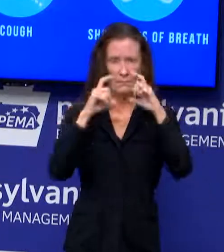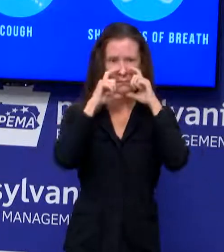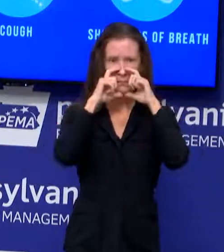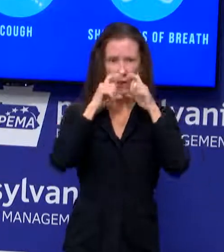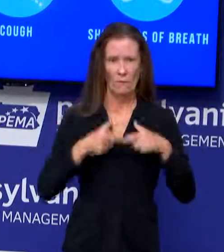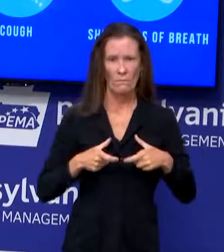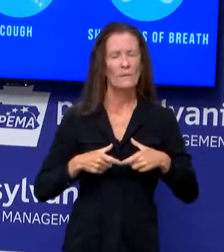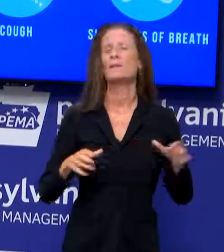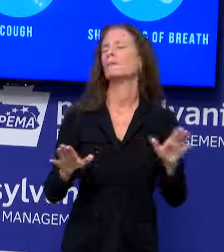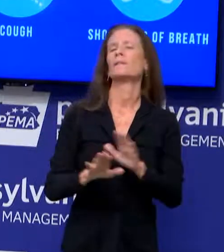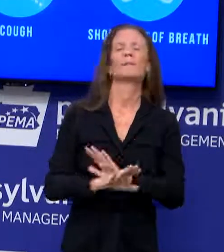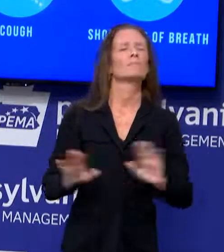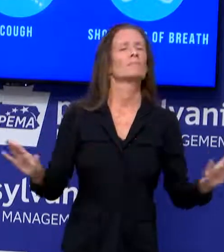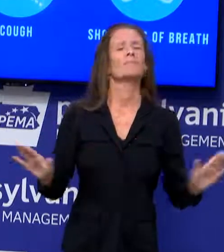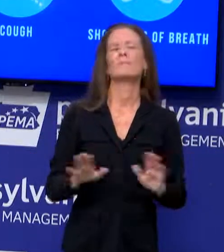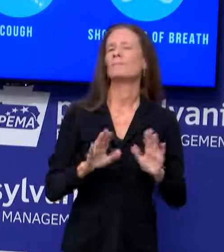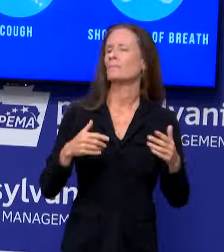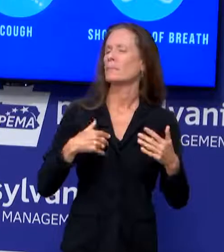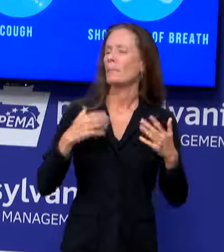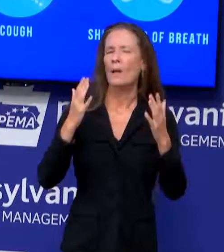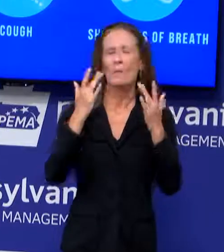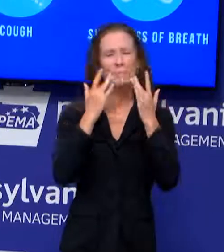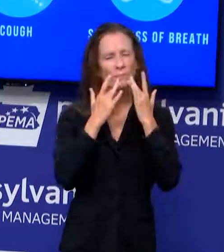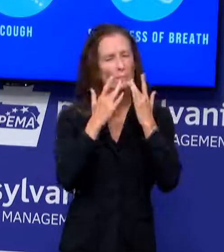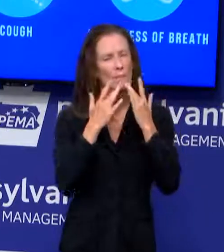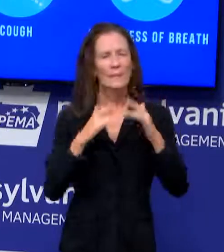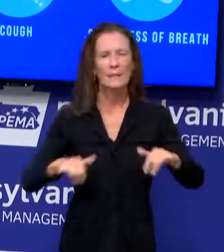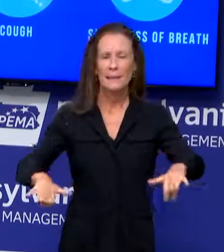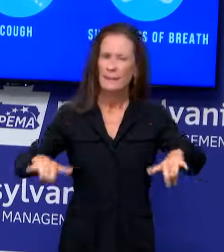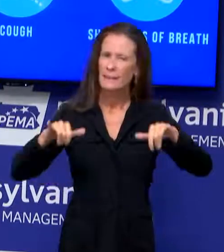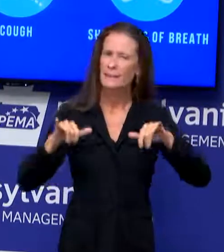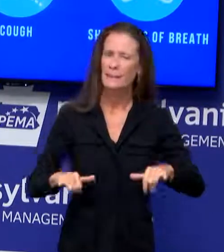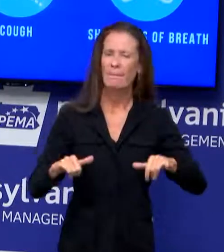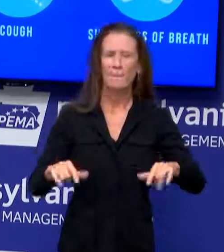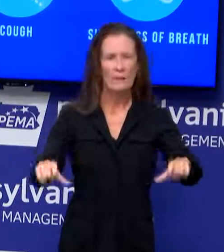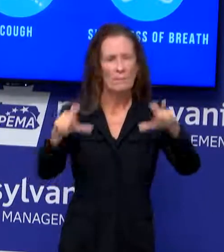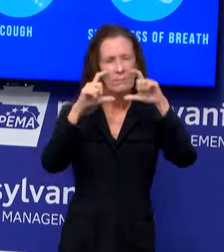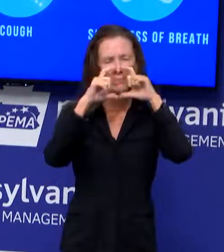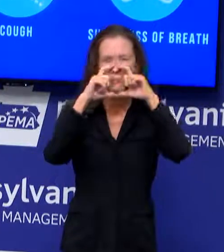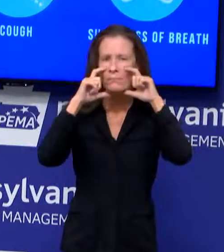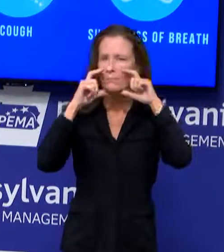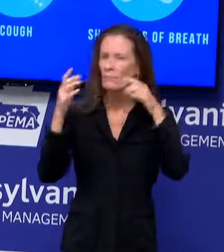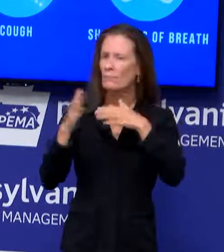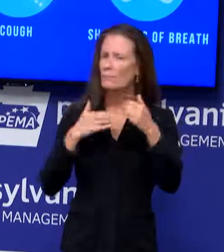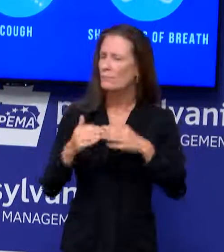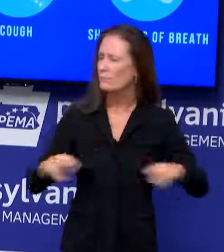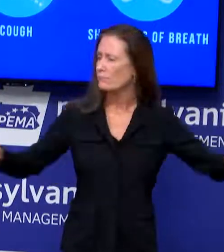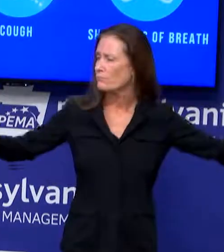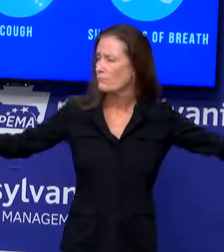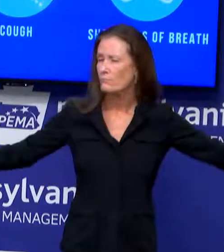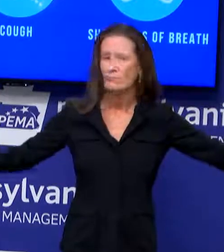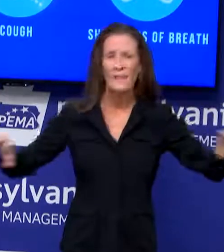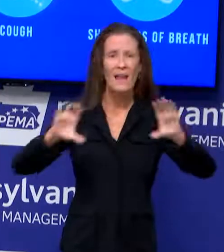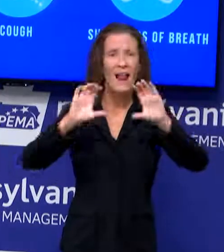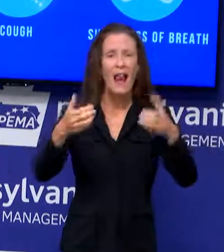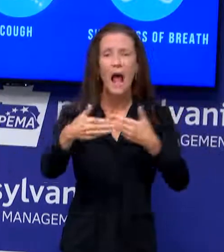we mean that when the young people are wearing masks, that they are wearing masks. That they're in their classroom, even though they're 6 feet apart, they should be wearing